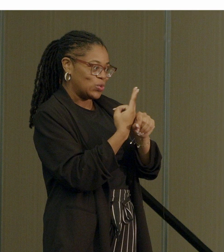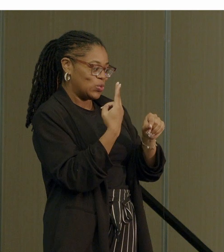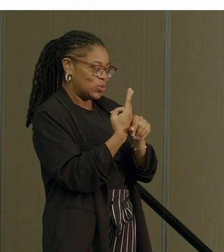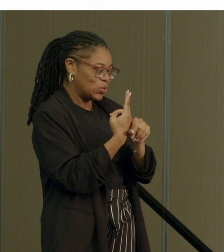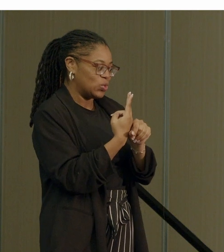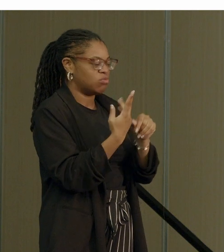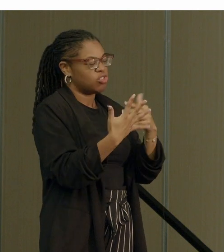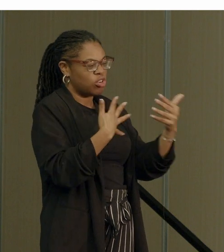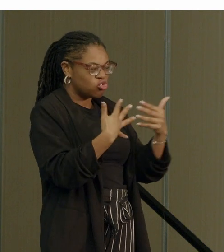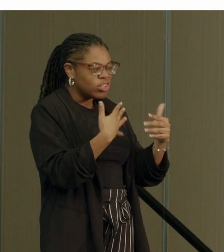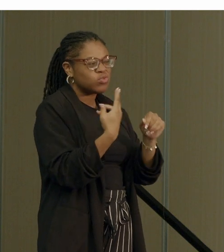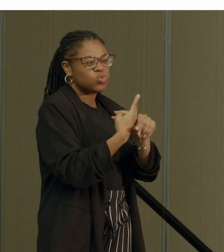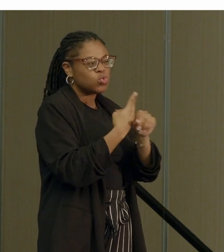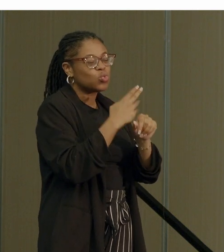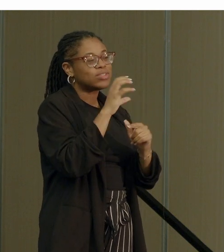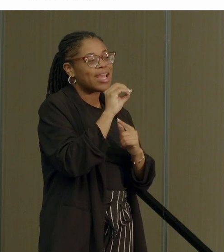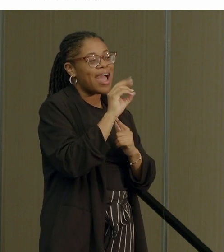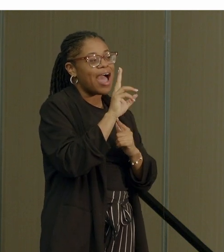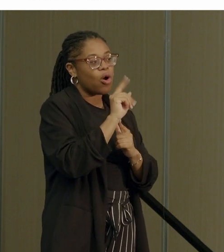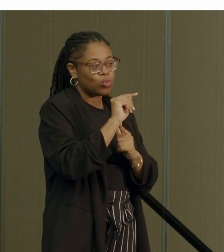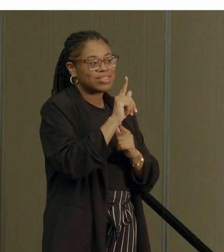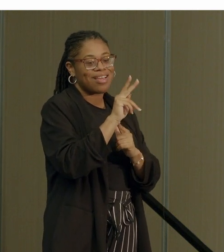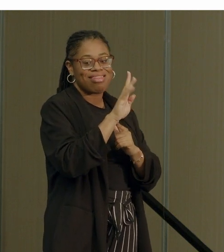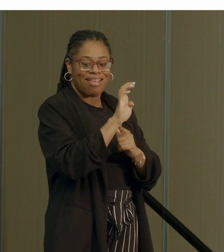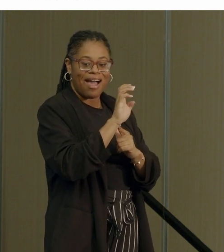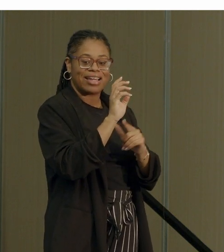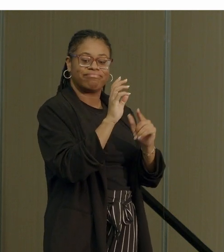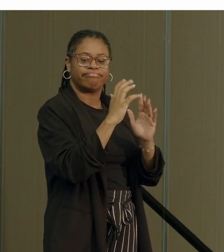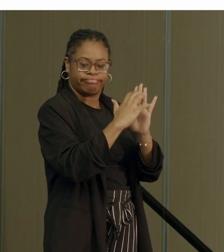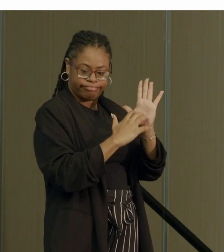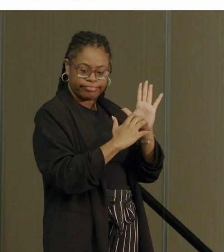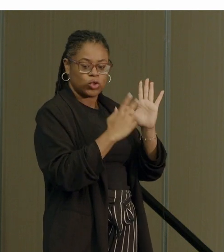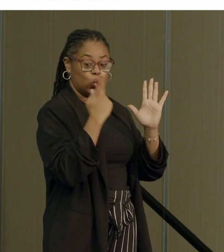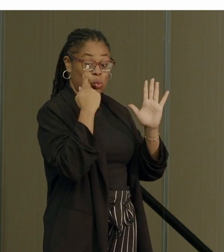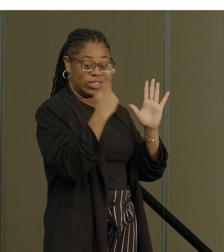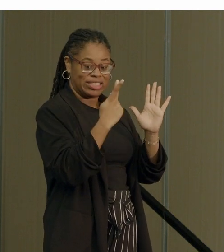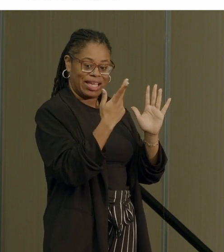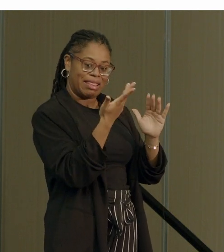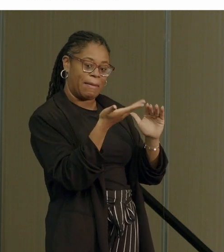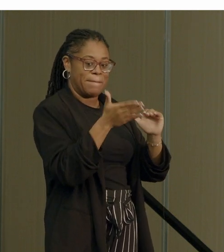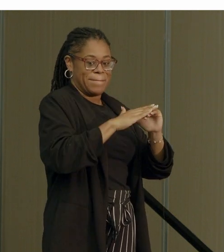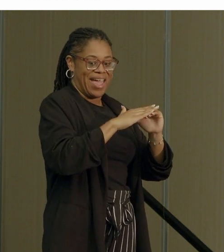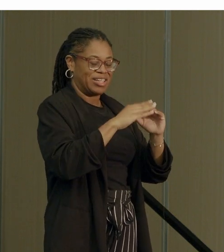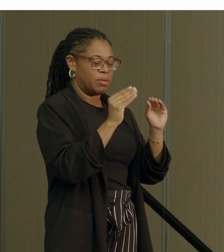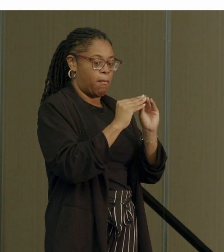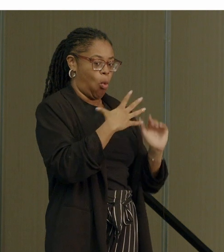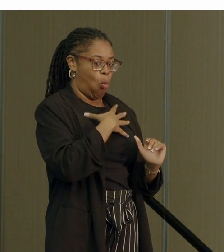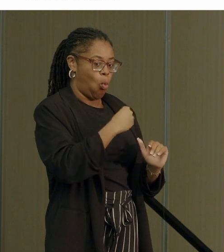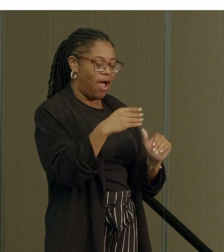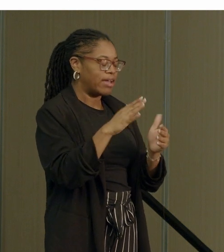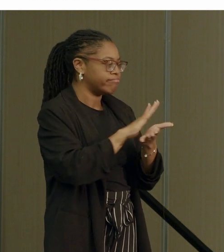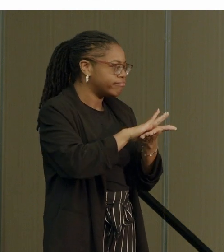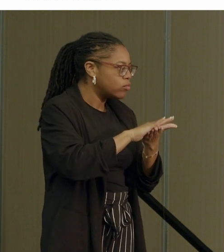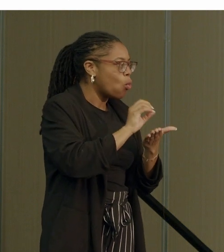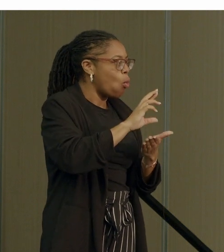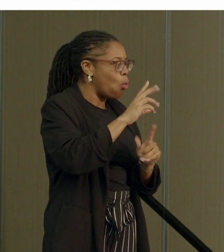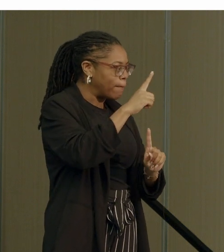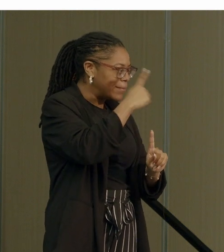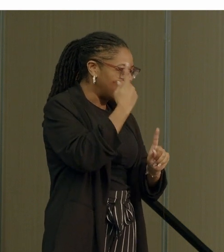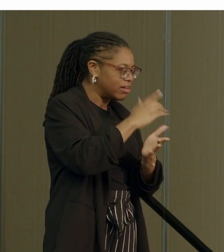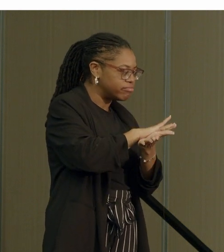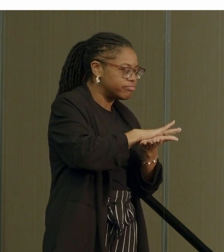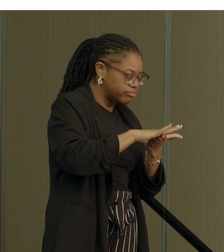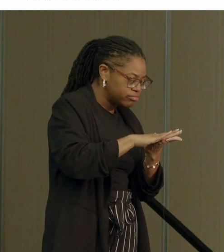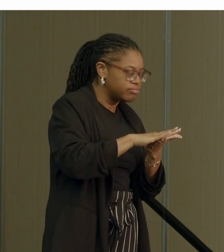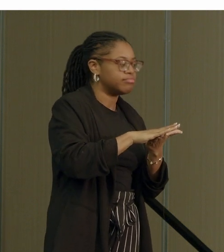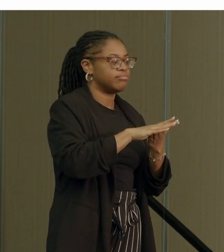feature, Outline Text. And this maximizes the text contrast, making it pure white or black. And it also